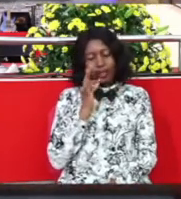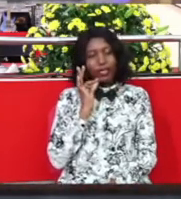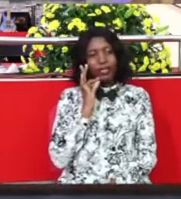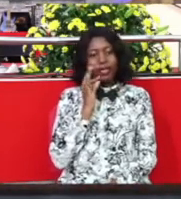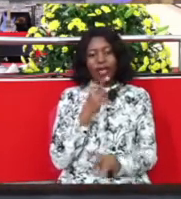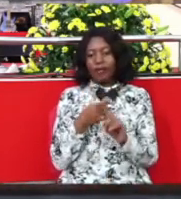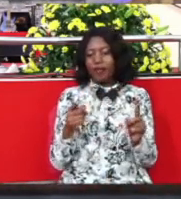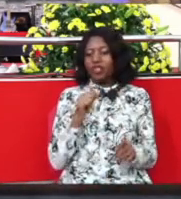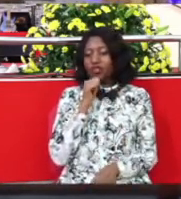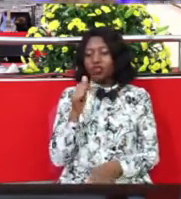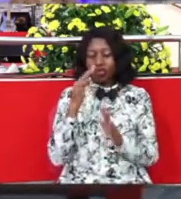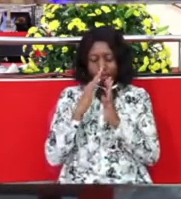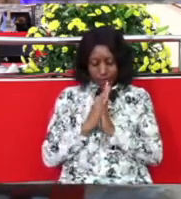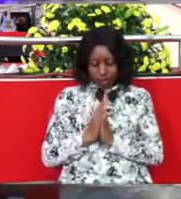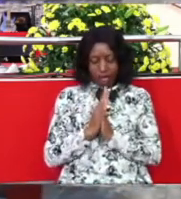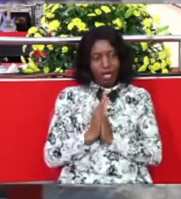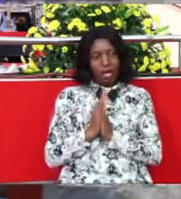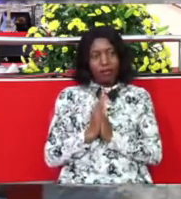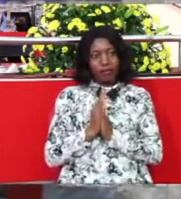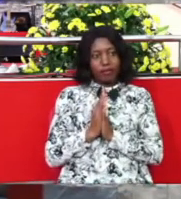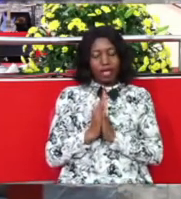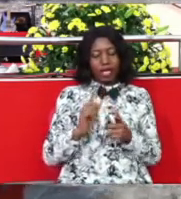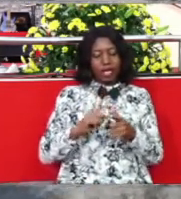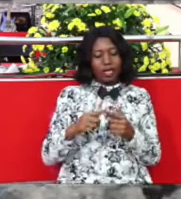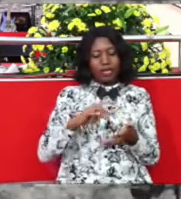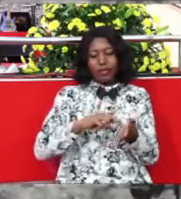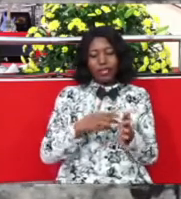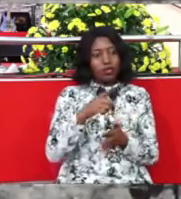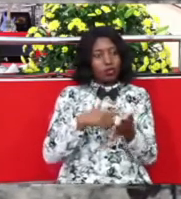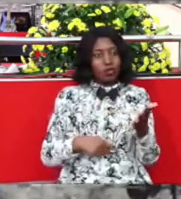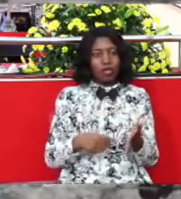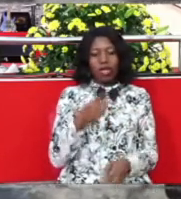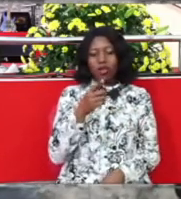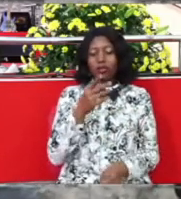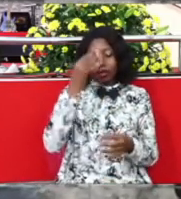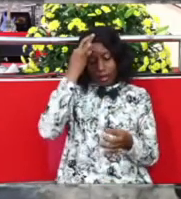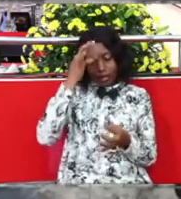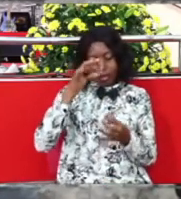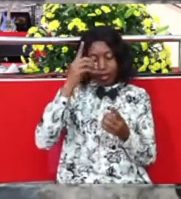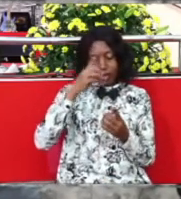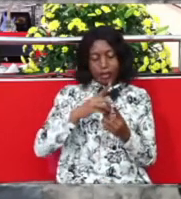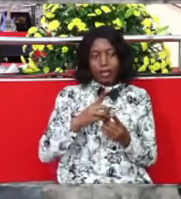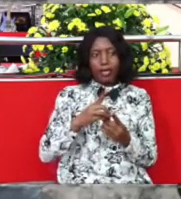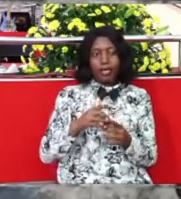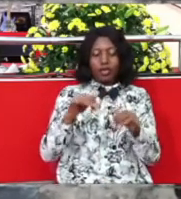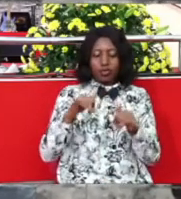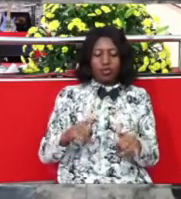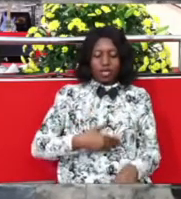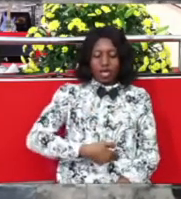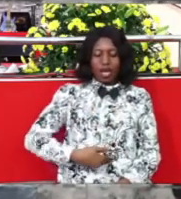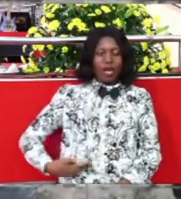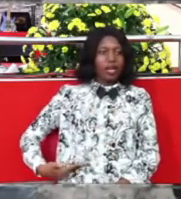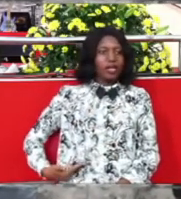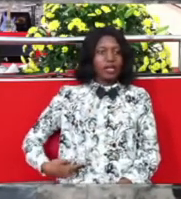the prayer. Haufanyi maombi. You are on a hunger strike. Wewe basi umeamua kukaa njaa. Very little results come out of that. Hakuna